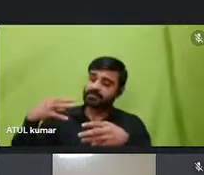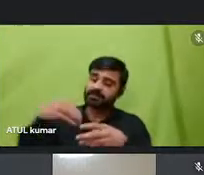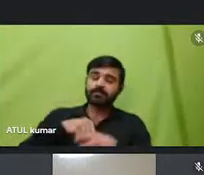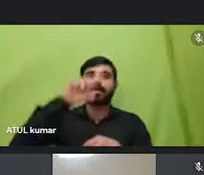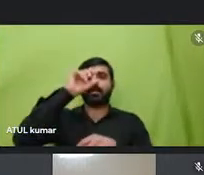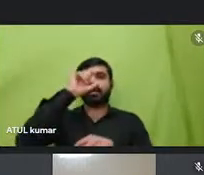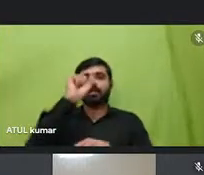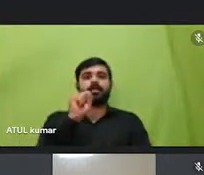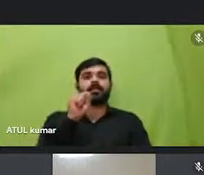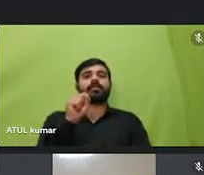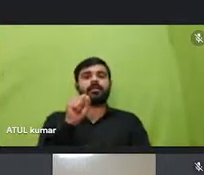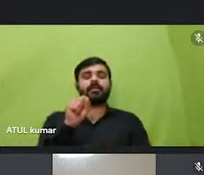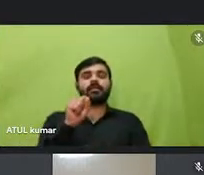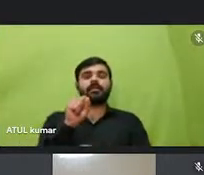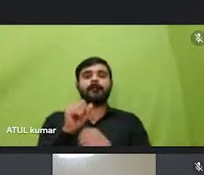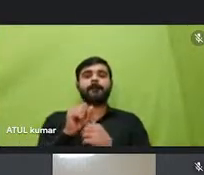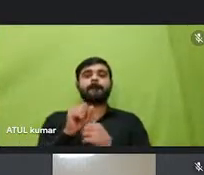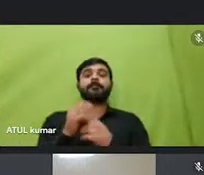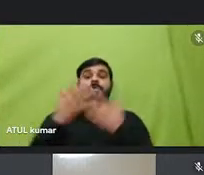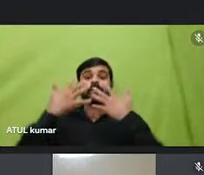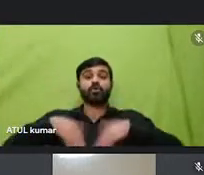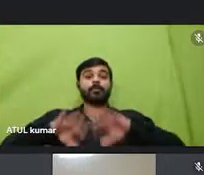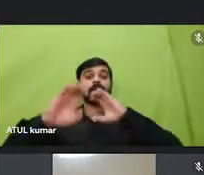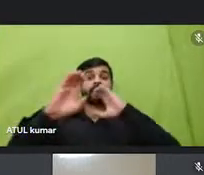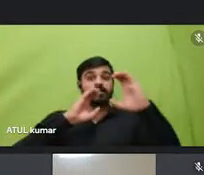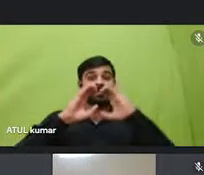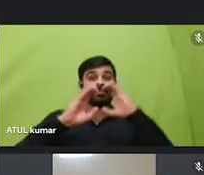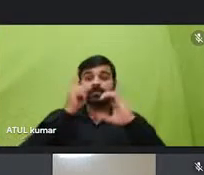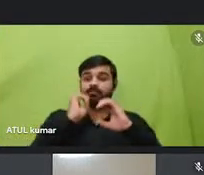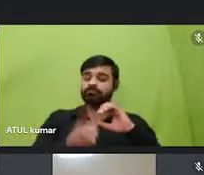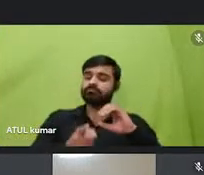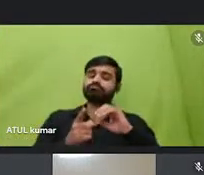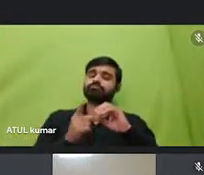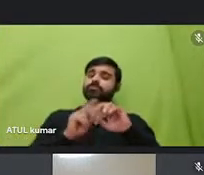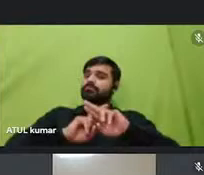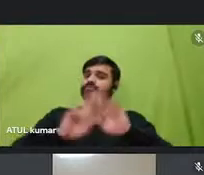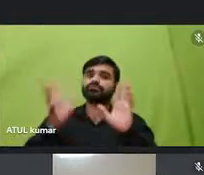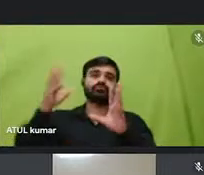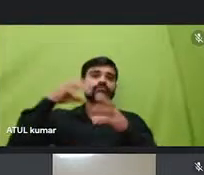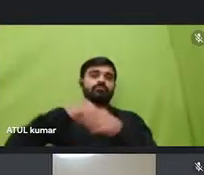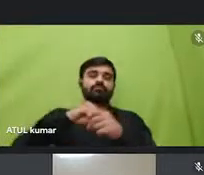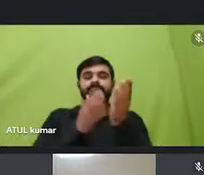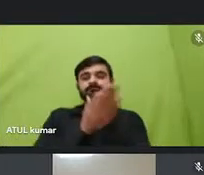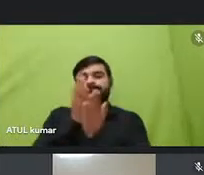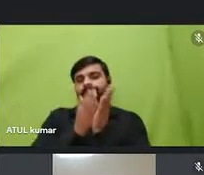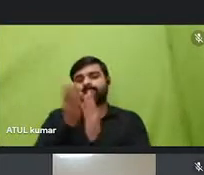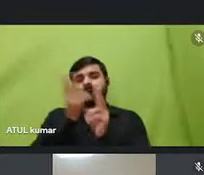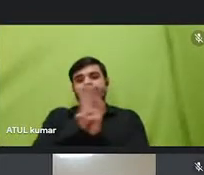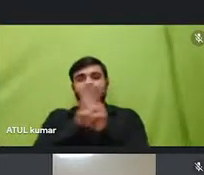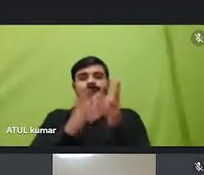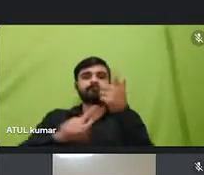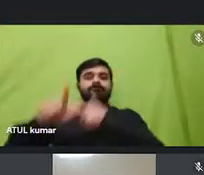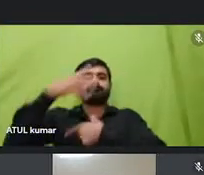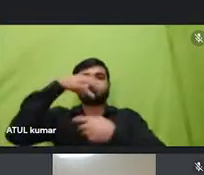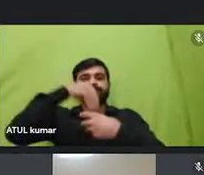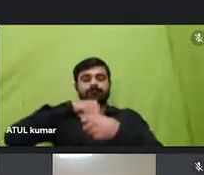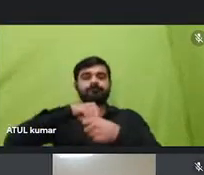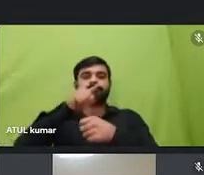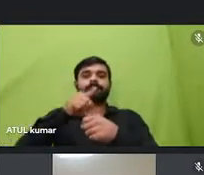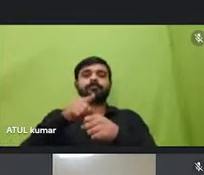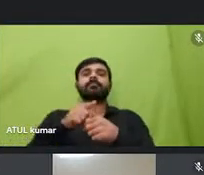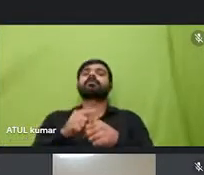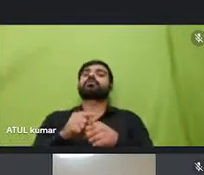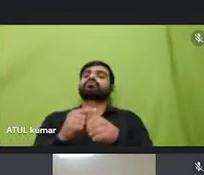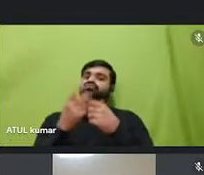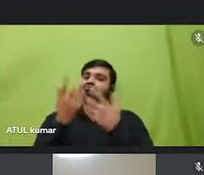us that human communication has probably always been multimodal. It's involved